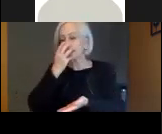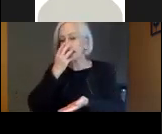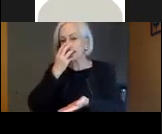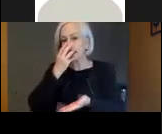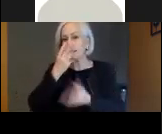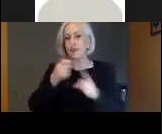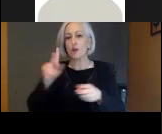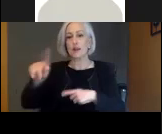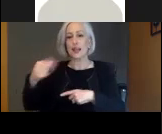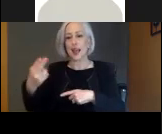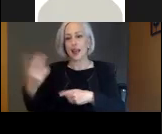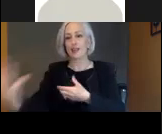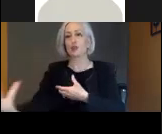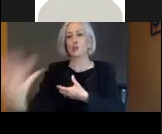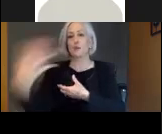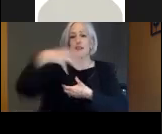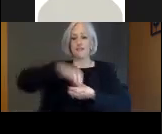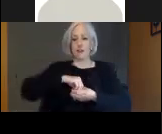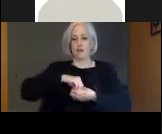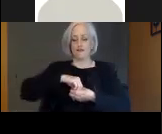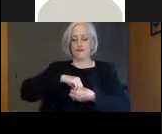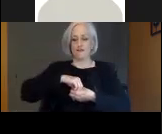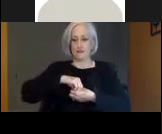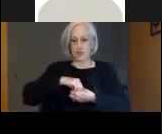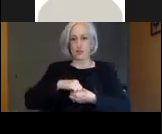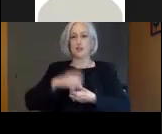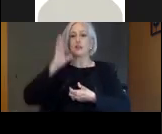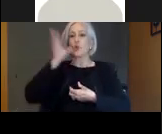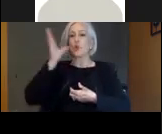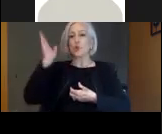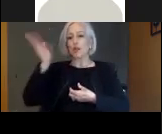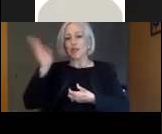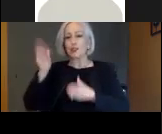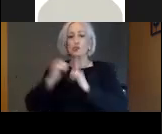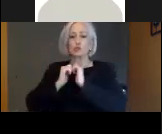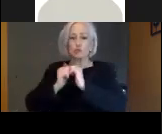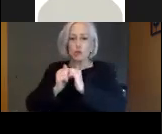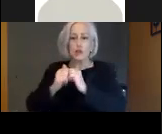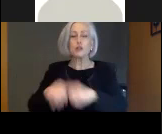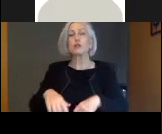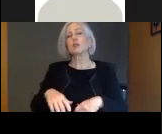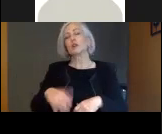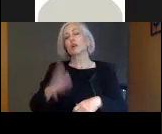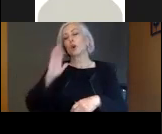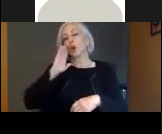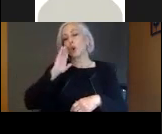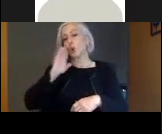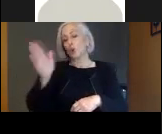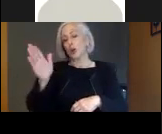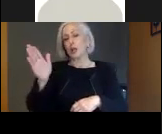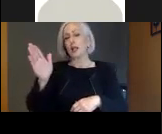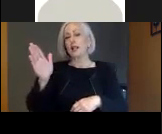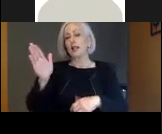KATH also to be involved. That we will give lectures together. That we have perhaps